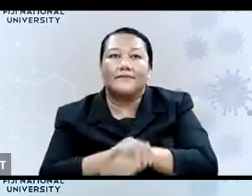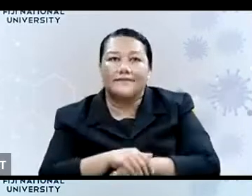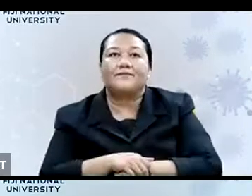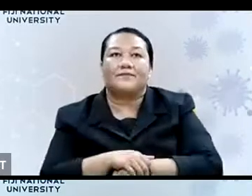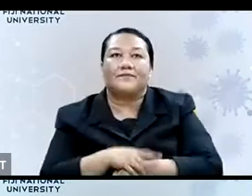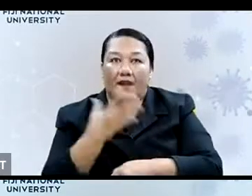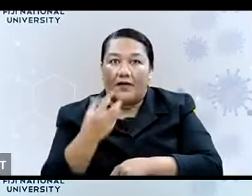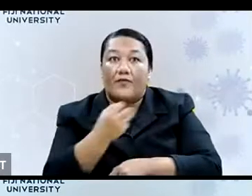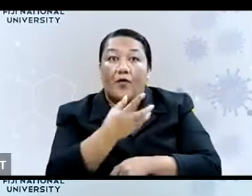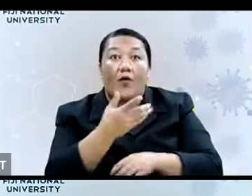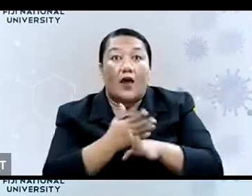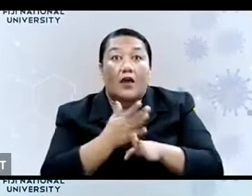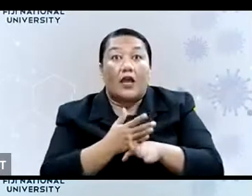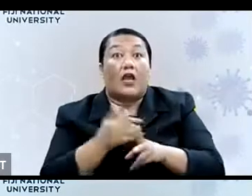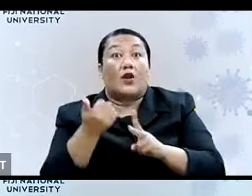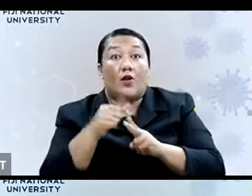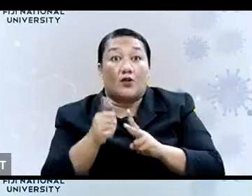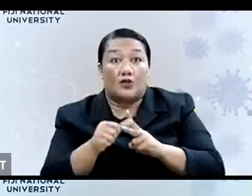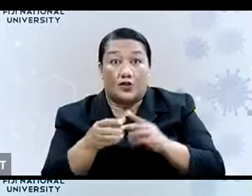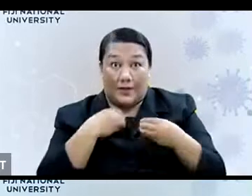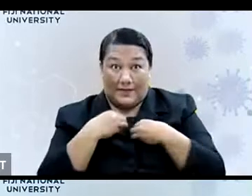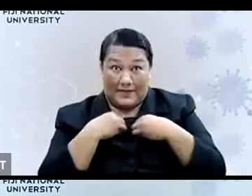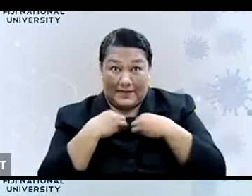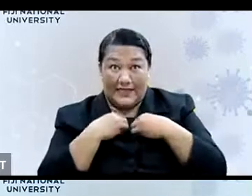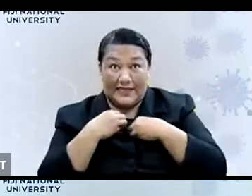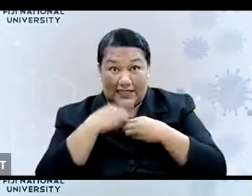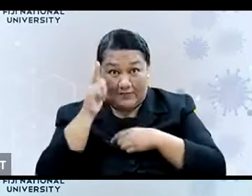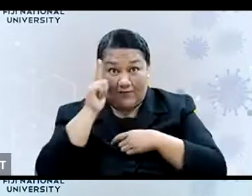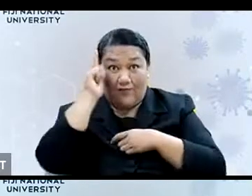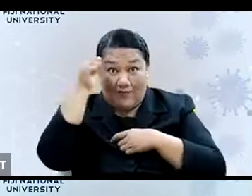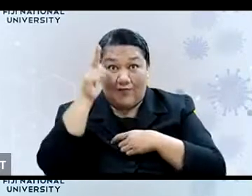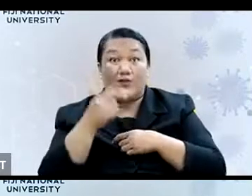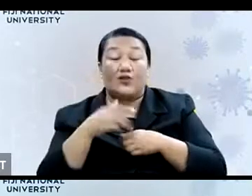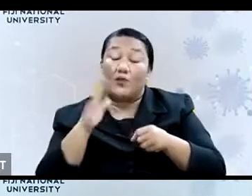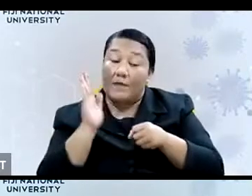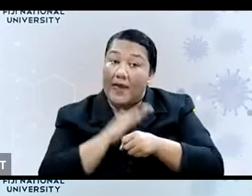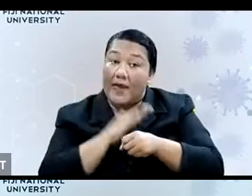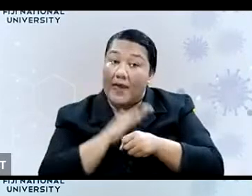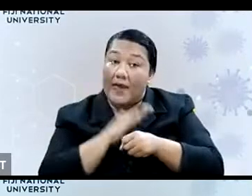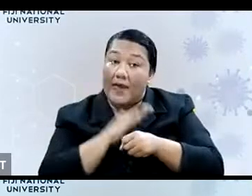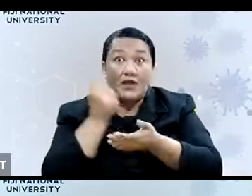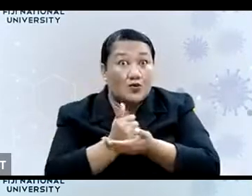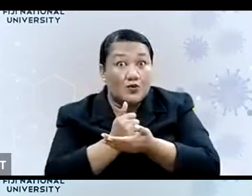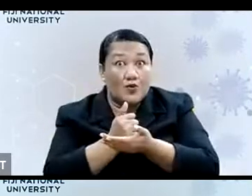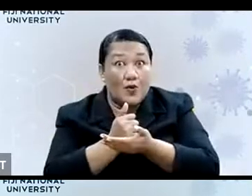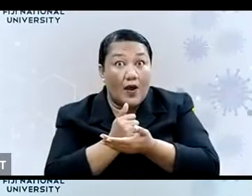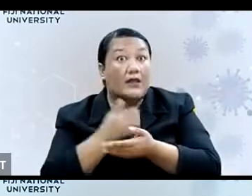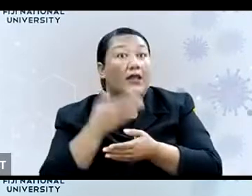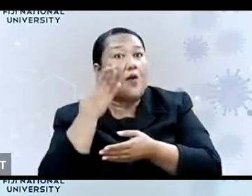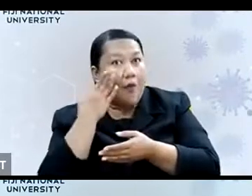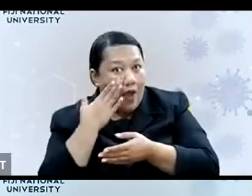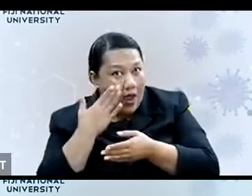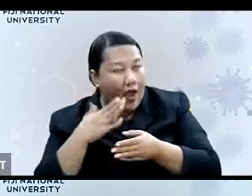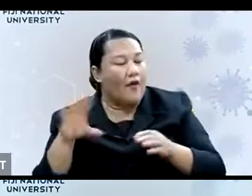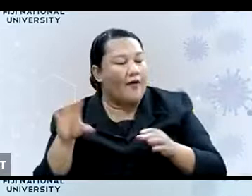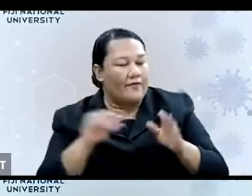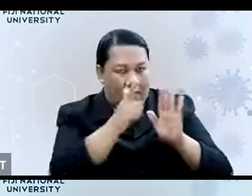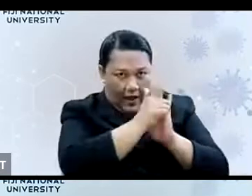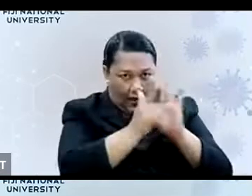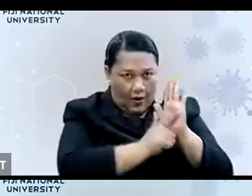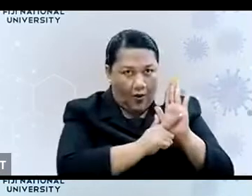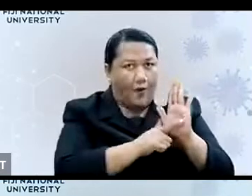onus on businesses, employers, to ensure that they are very much aware of the law. And even